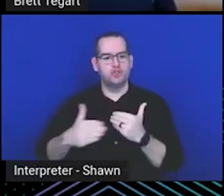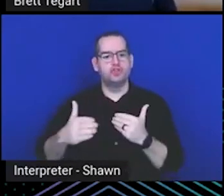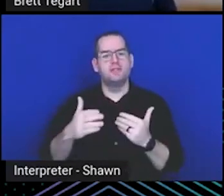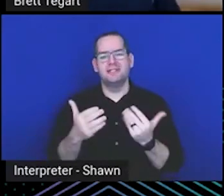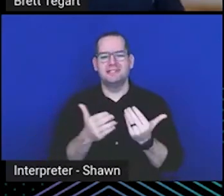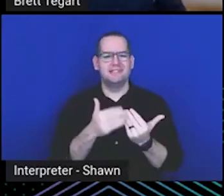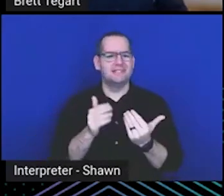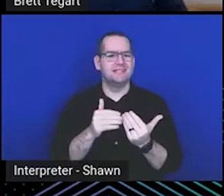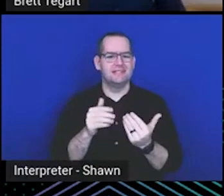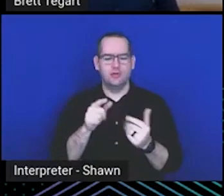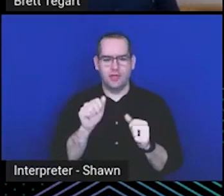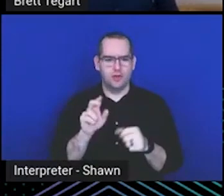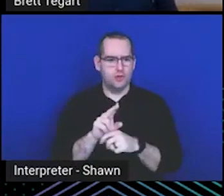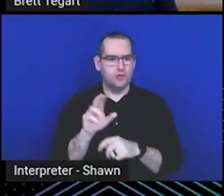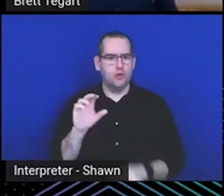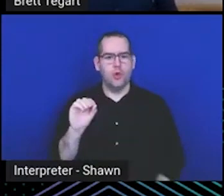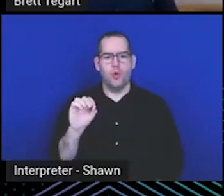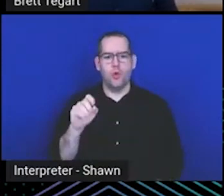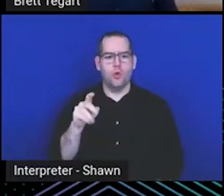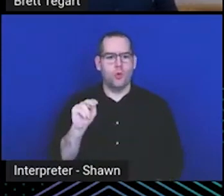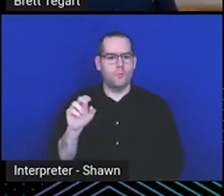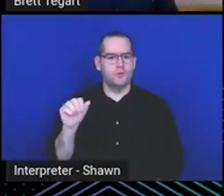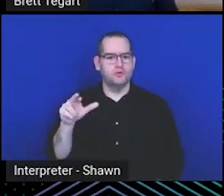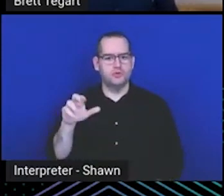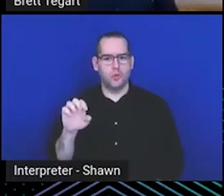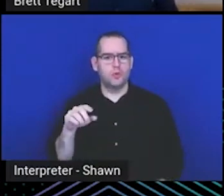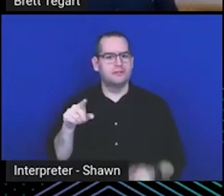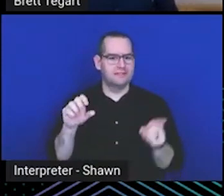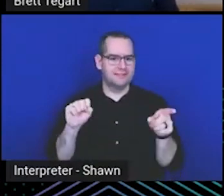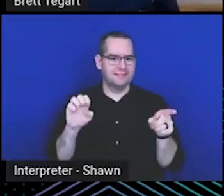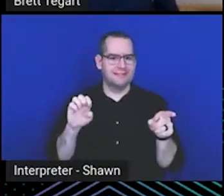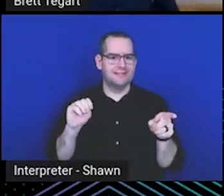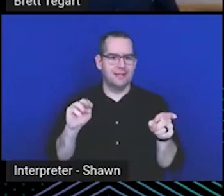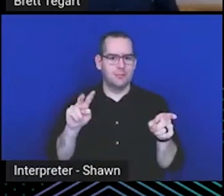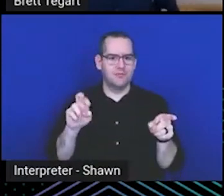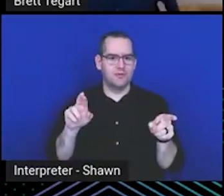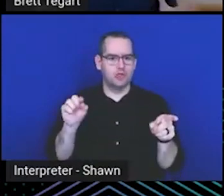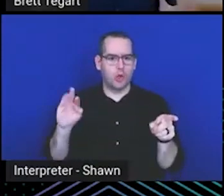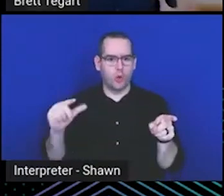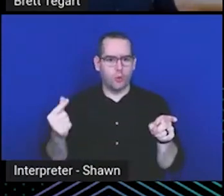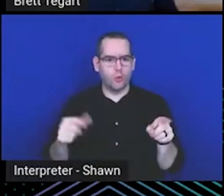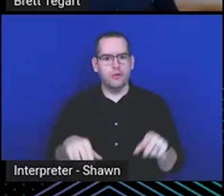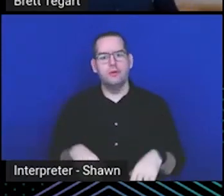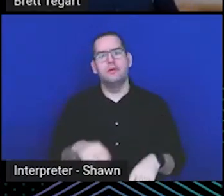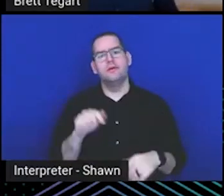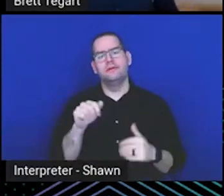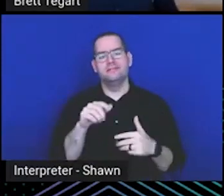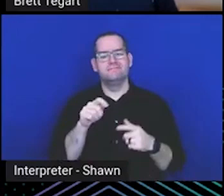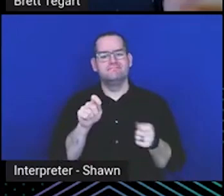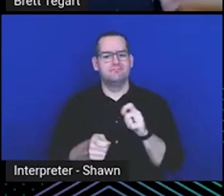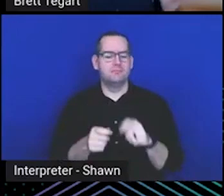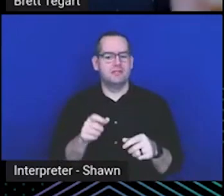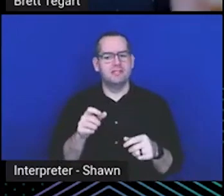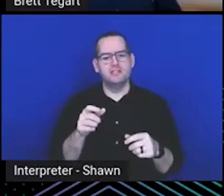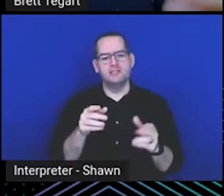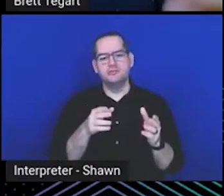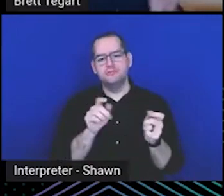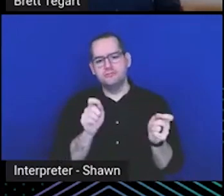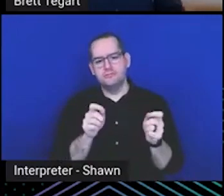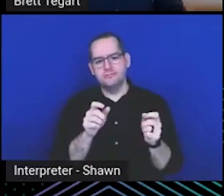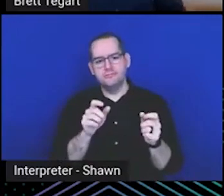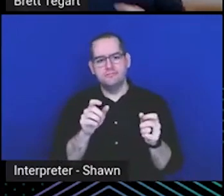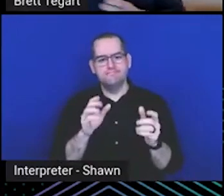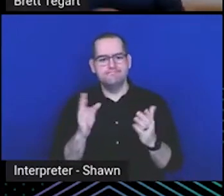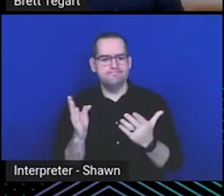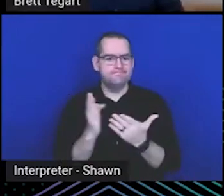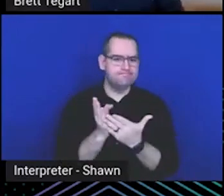open source. You can go check it out at semver.org. And basically it breaks down the degree of change into major,